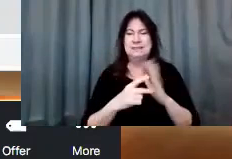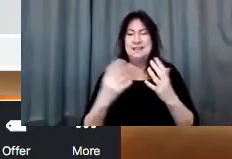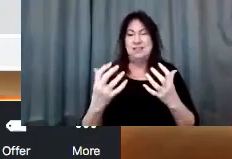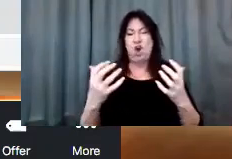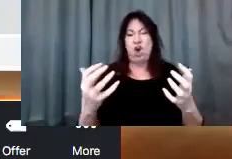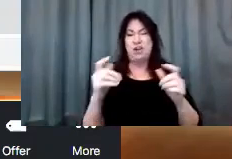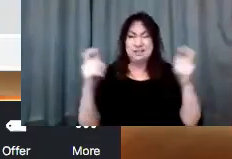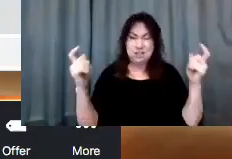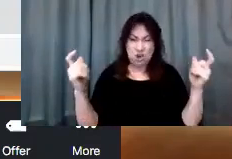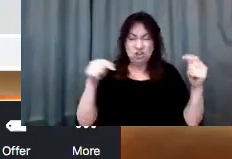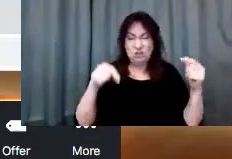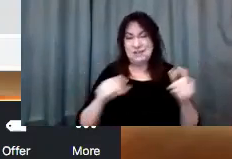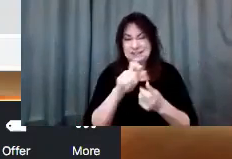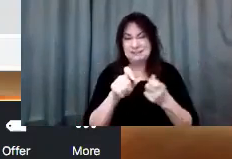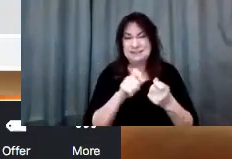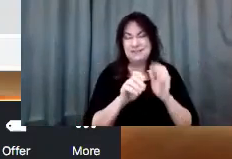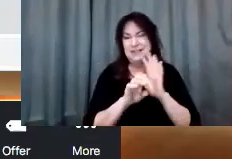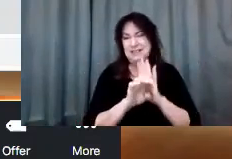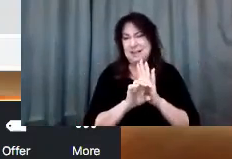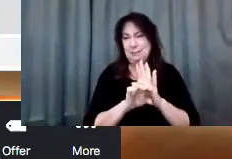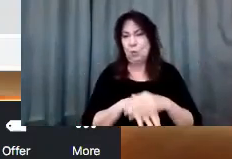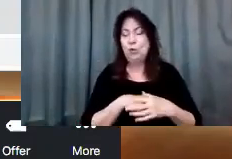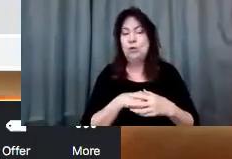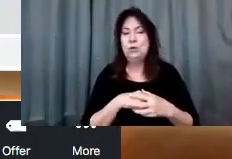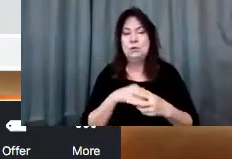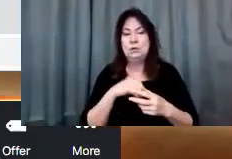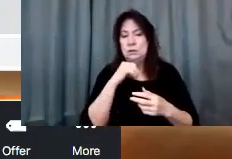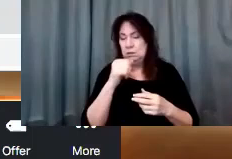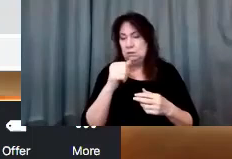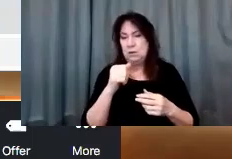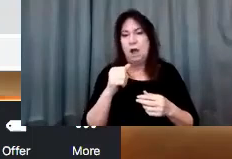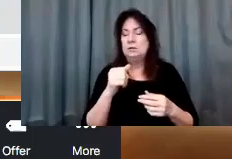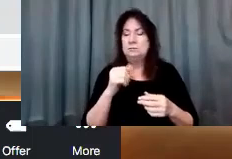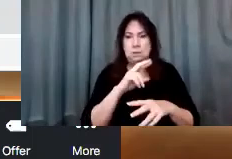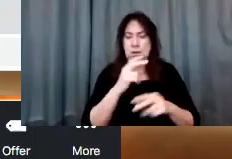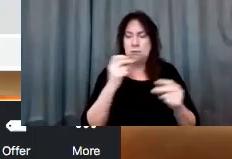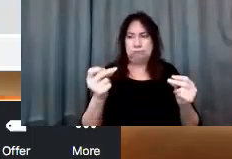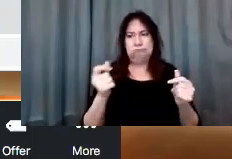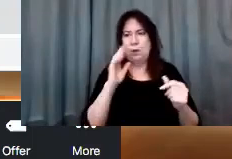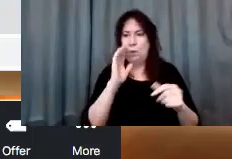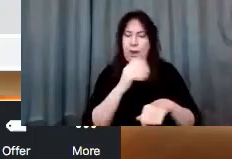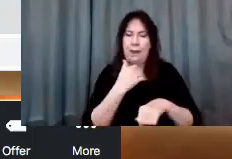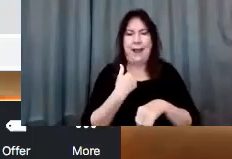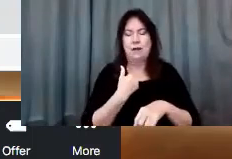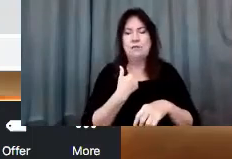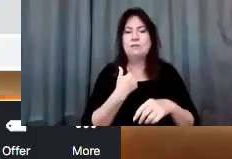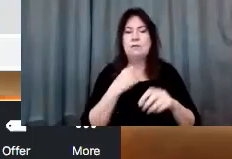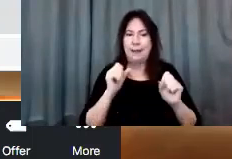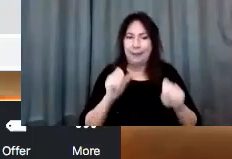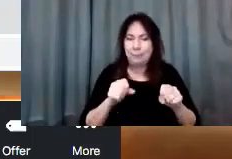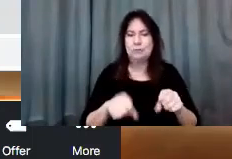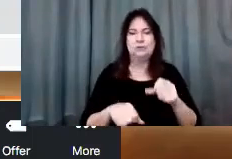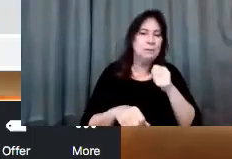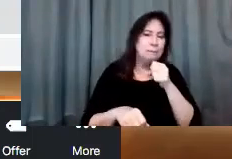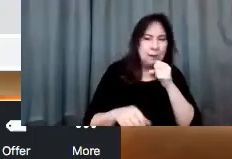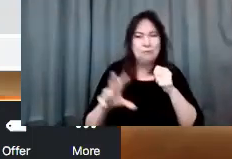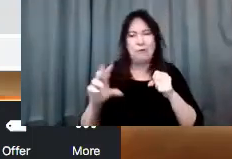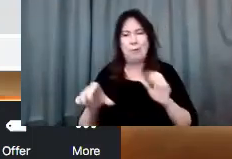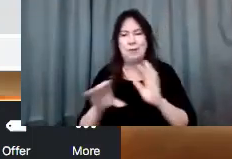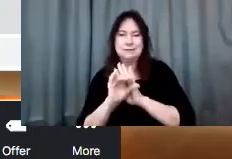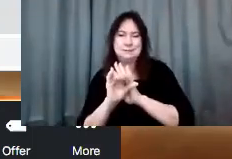this particular example, they will not by default have it in an attempt to avoid some